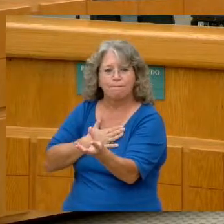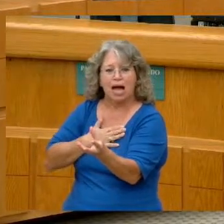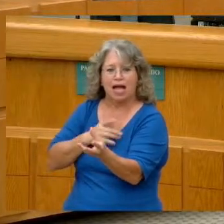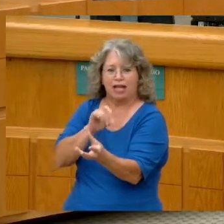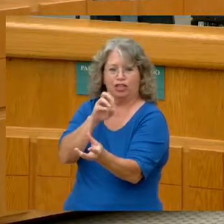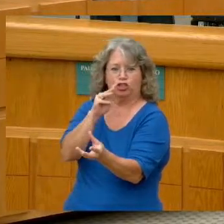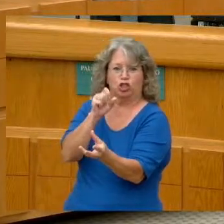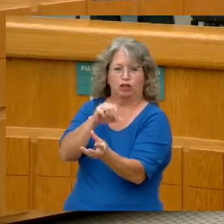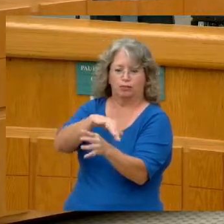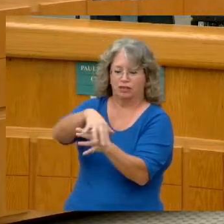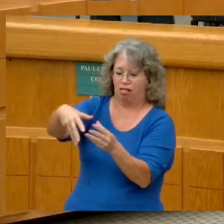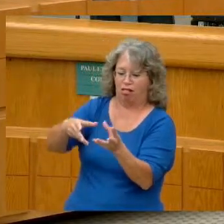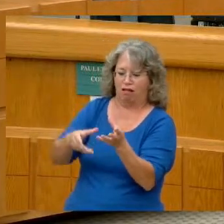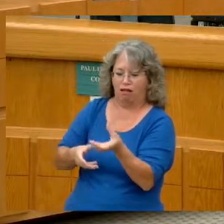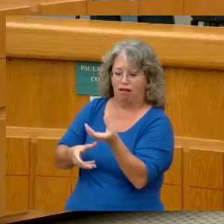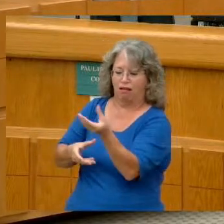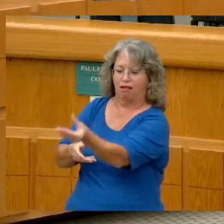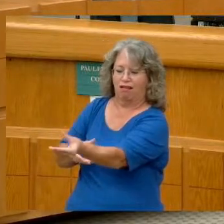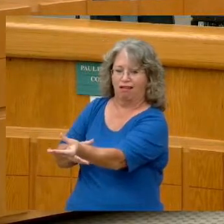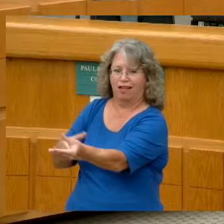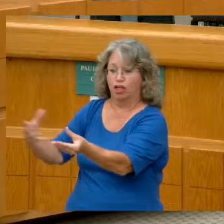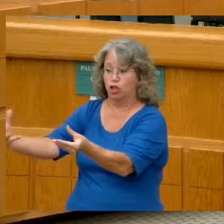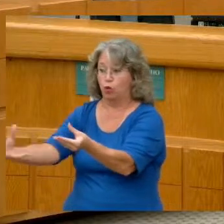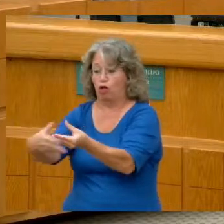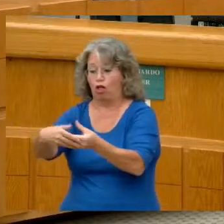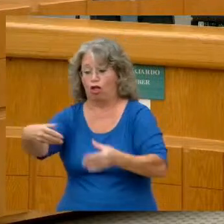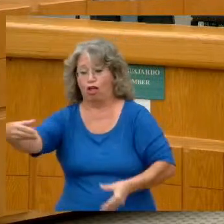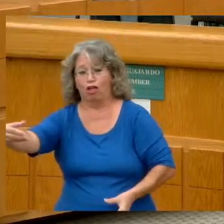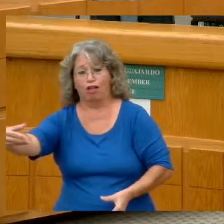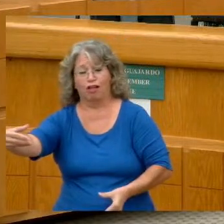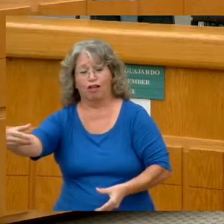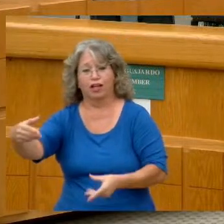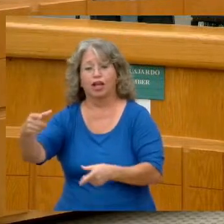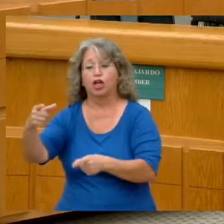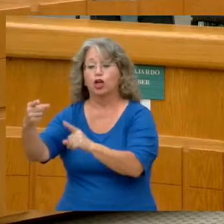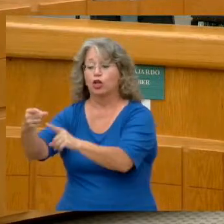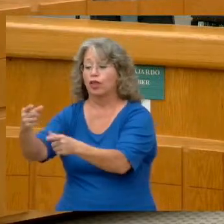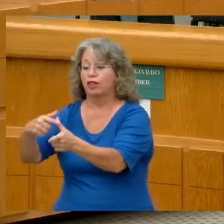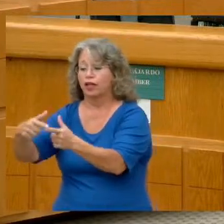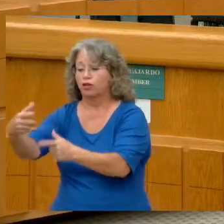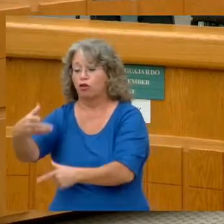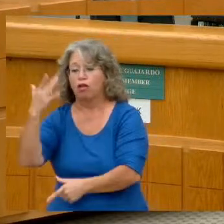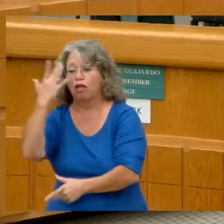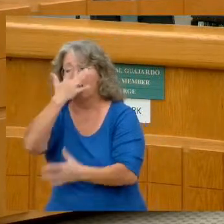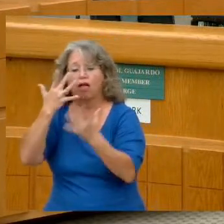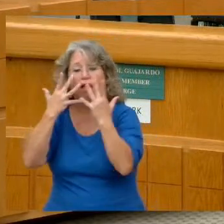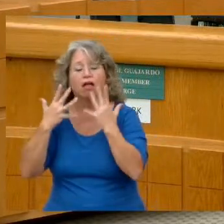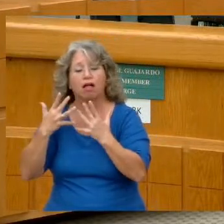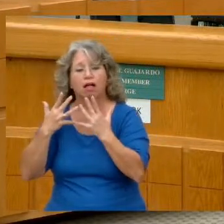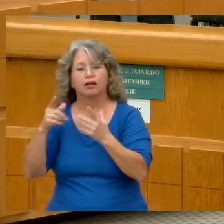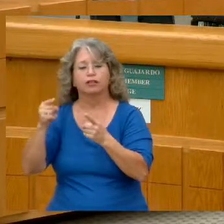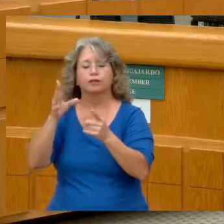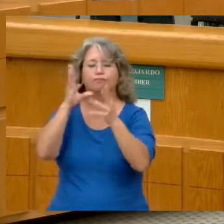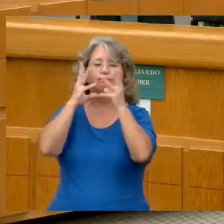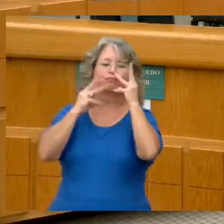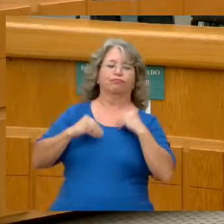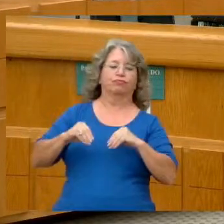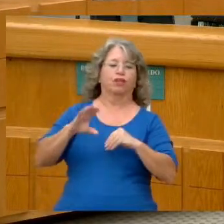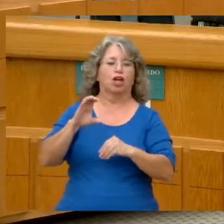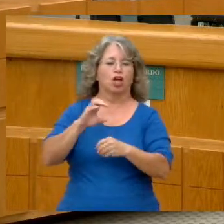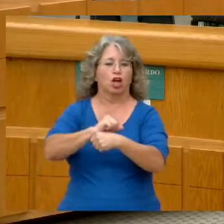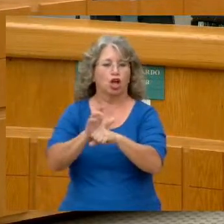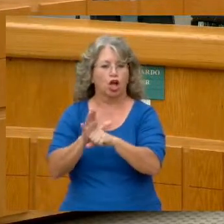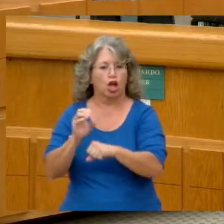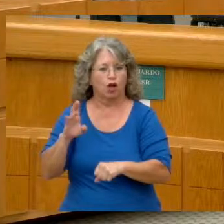those hands to touch your eyes, nose, and mouth with those dirty hands without washing them first, you pick up COVID-19. I'm